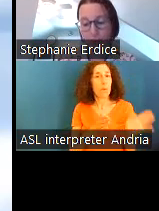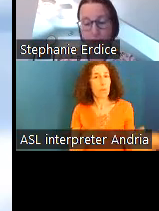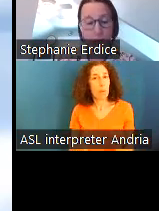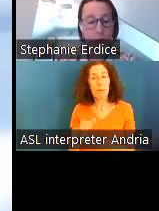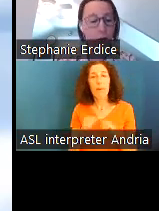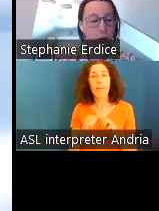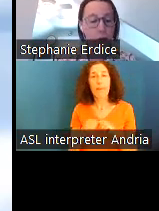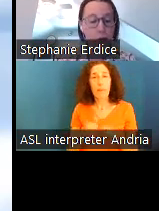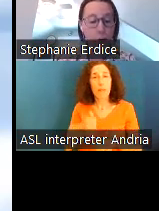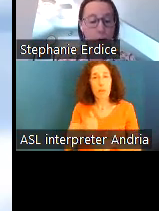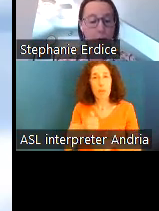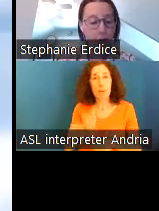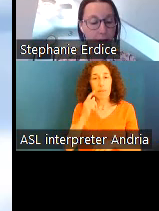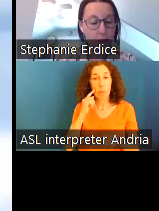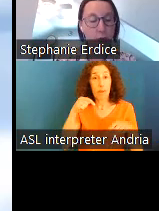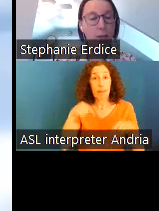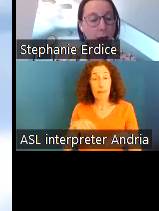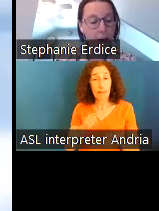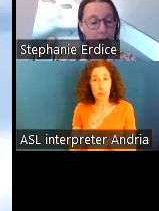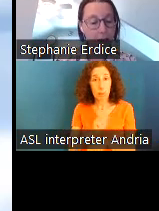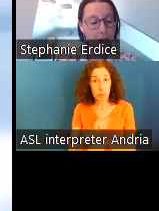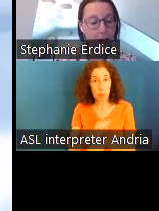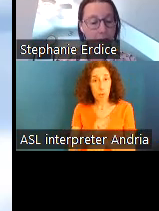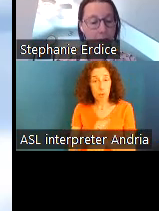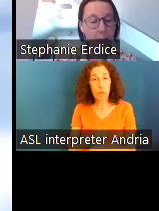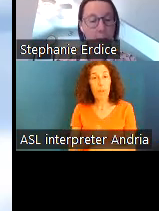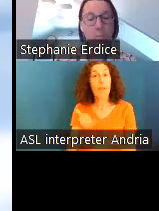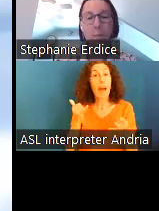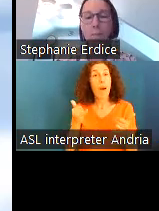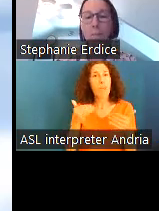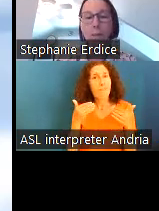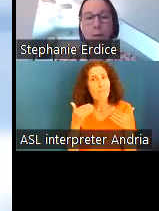work. So I invite you to relax,